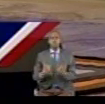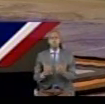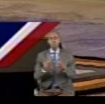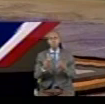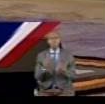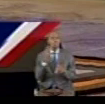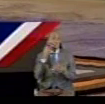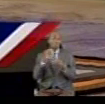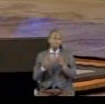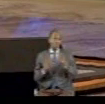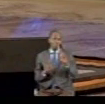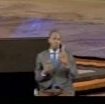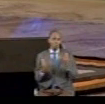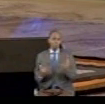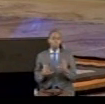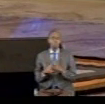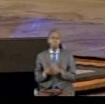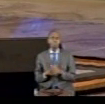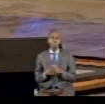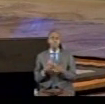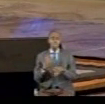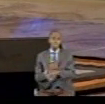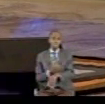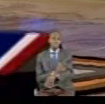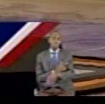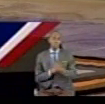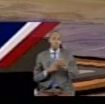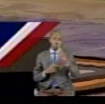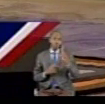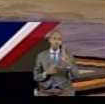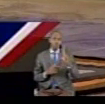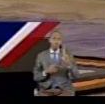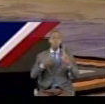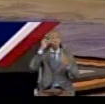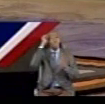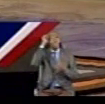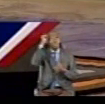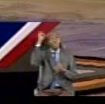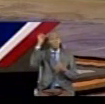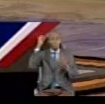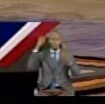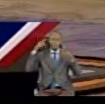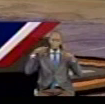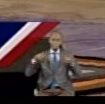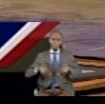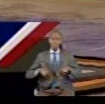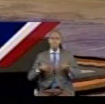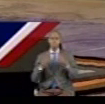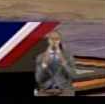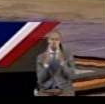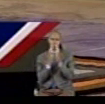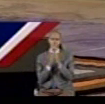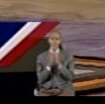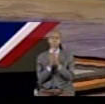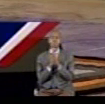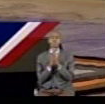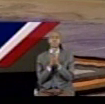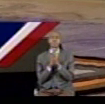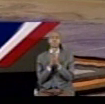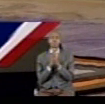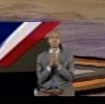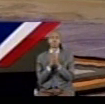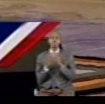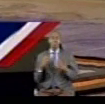number one there. That is his personal prayer. We're reading here from